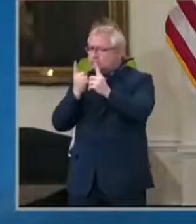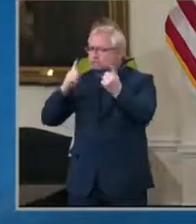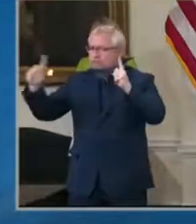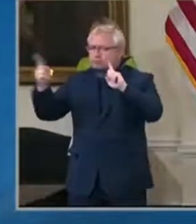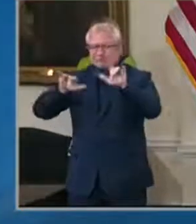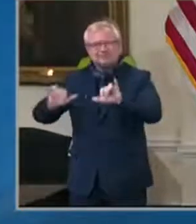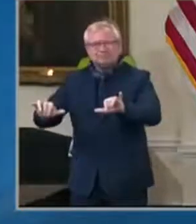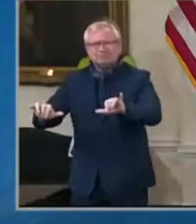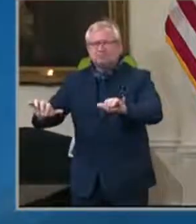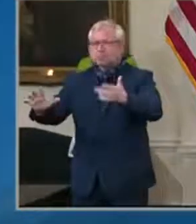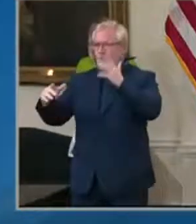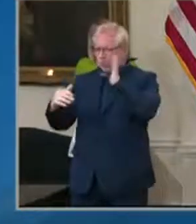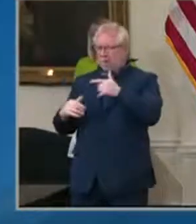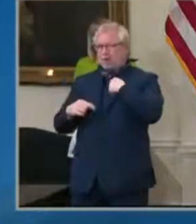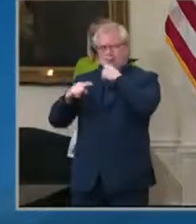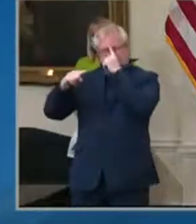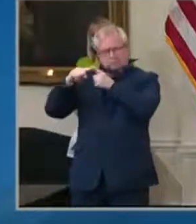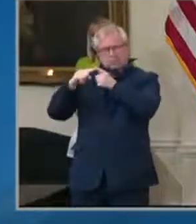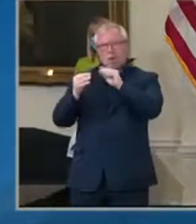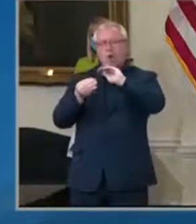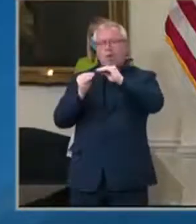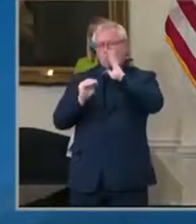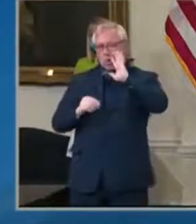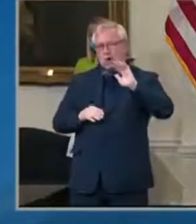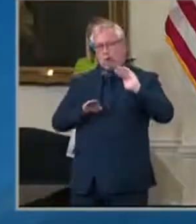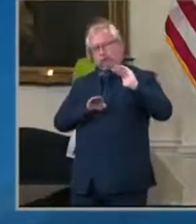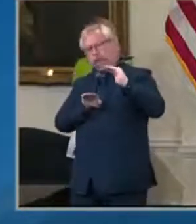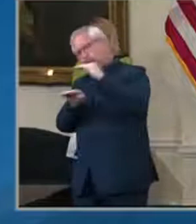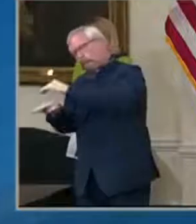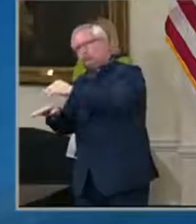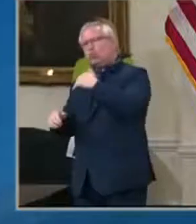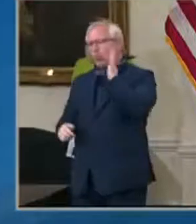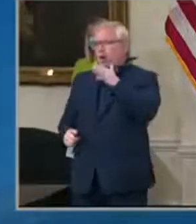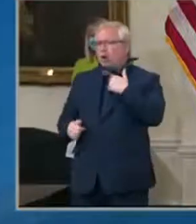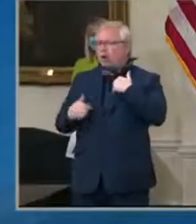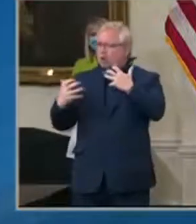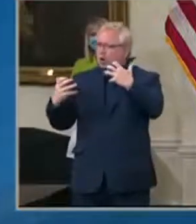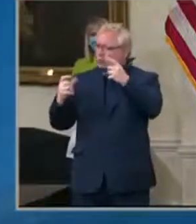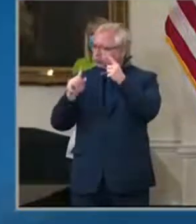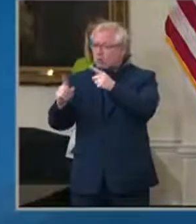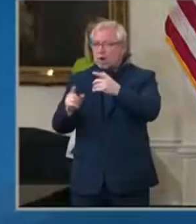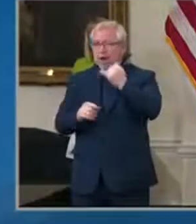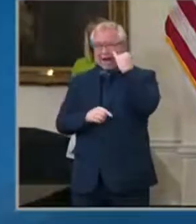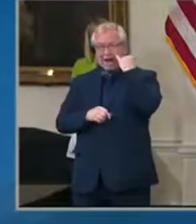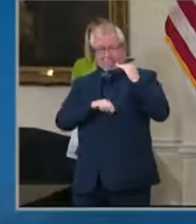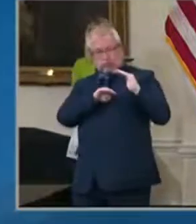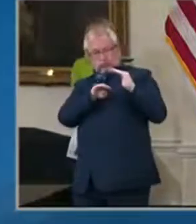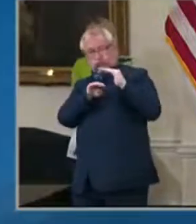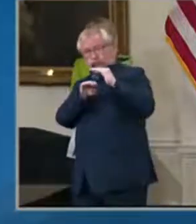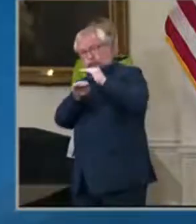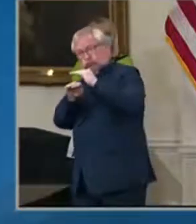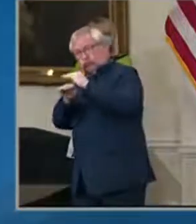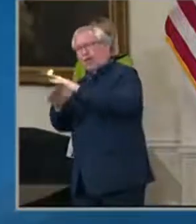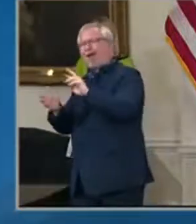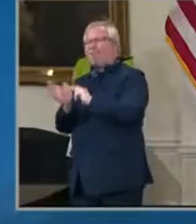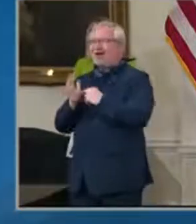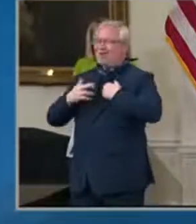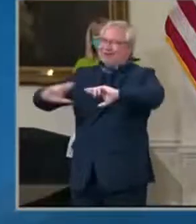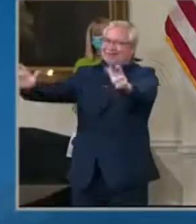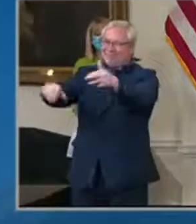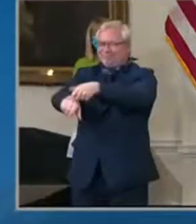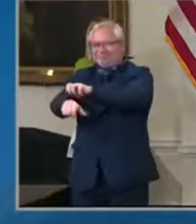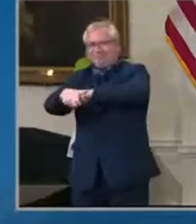could continue to plateau. And I'm hopeful that we could then be able to begin our